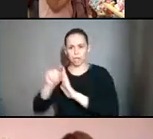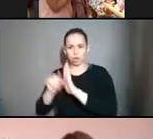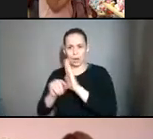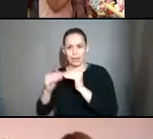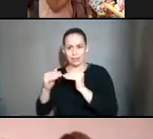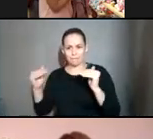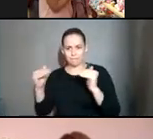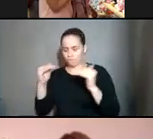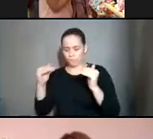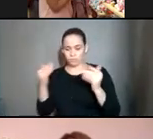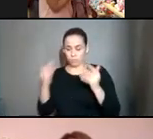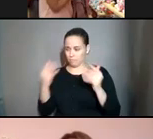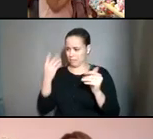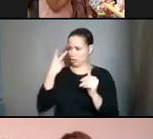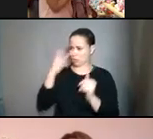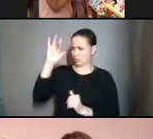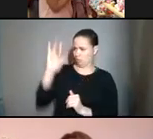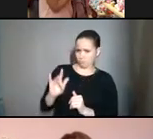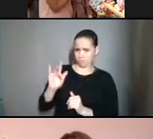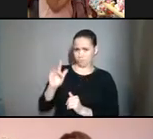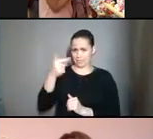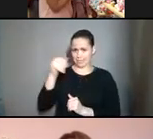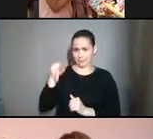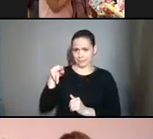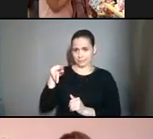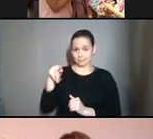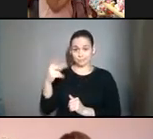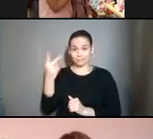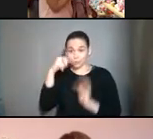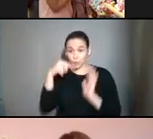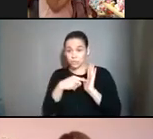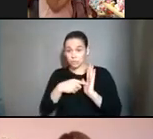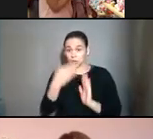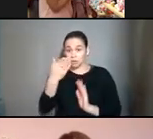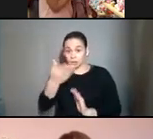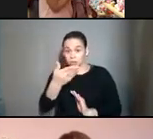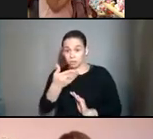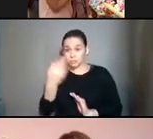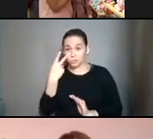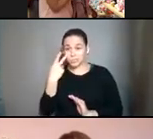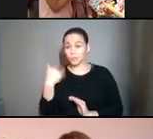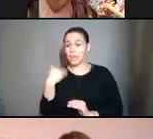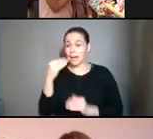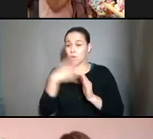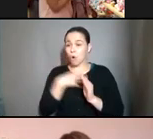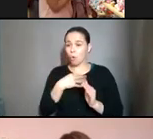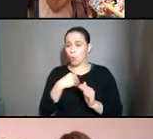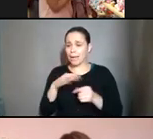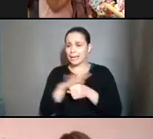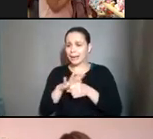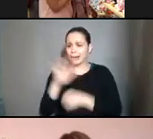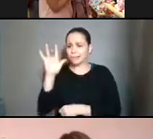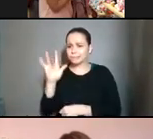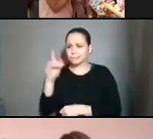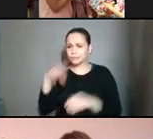gaps. In this example, you'll see that there's a white area for addition and subtraction in 3rd grade, but